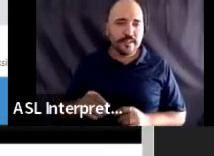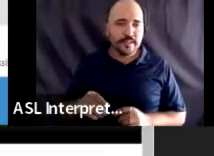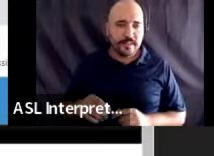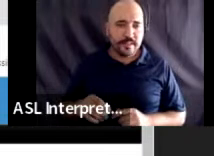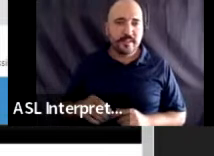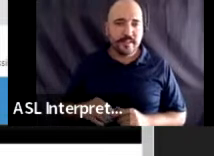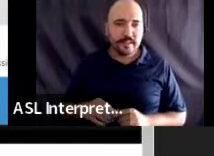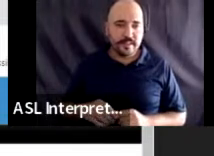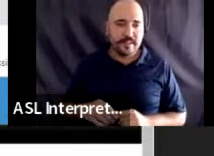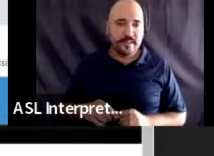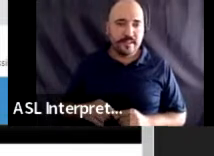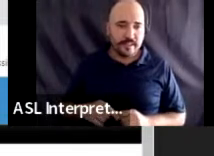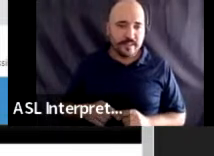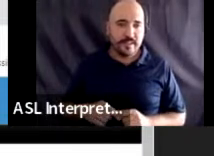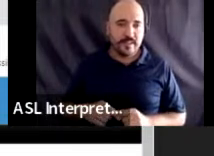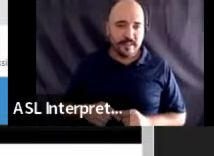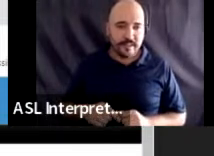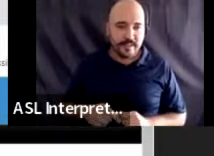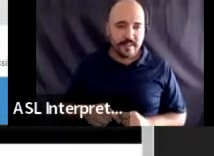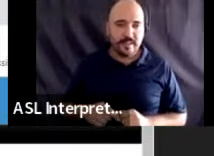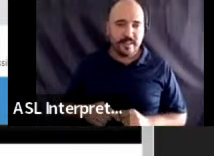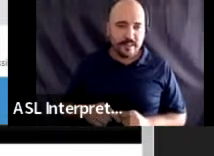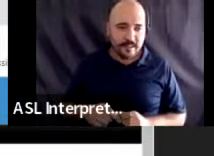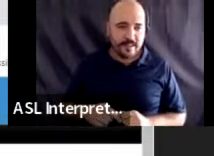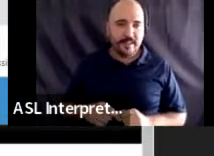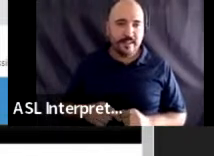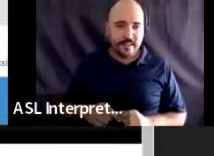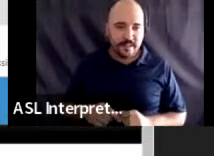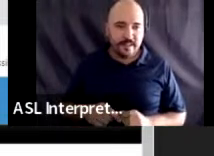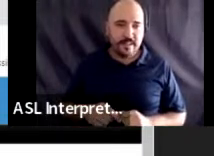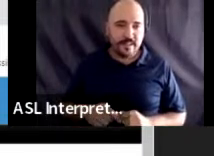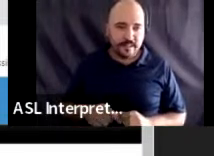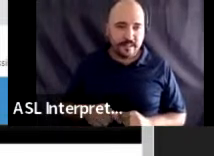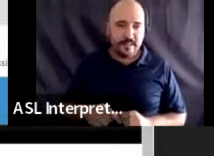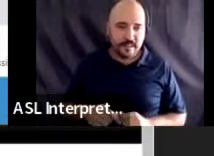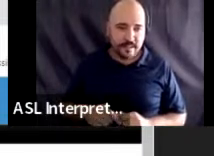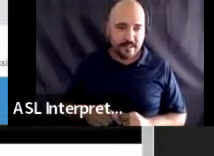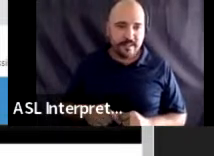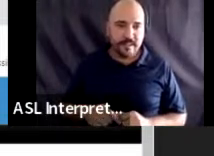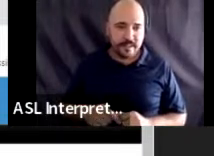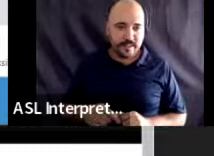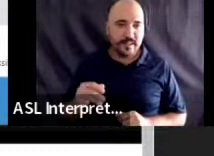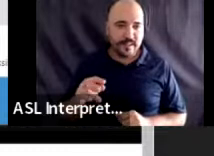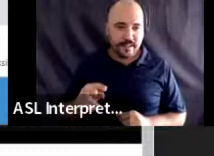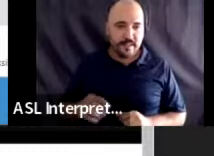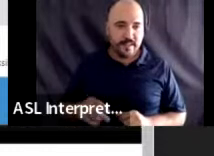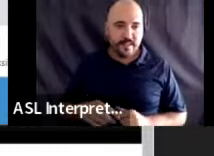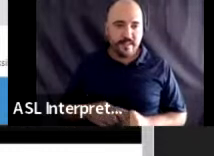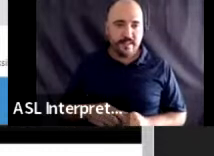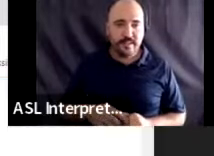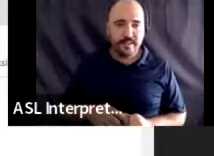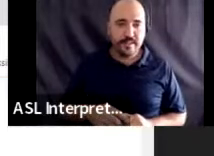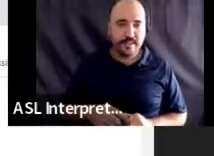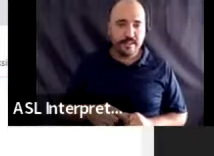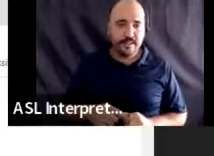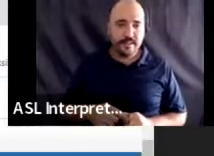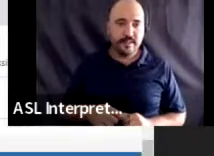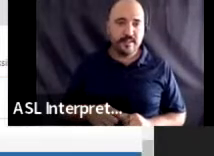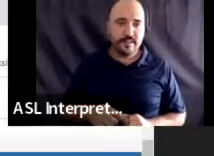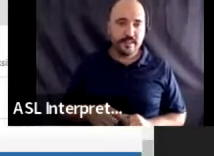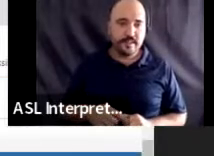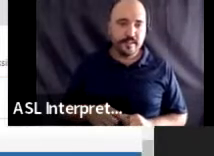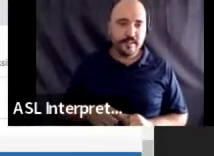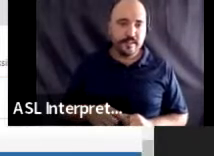Escape. All Wednesday, December 1st, 2021. 1 event scheduled. Virtual PC cursor. Heading level 4 event 1 with a long name. right. So let's Show- go